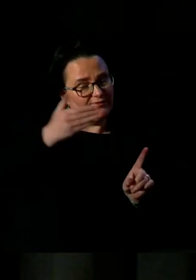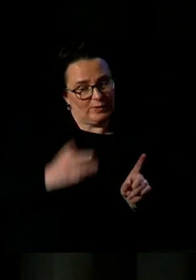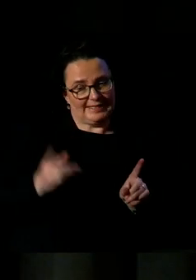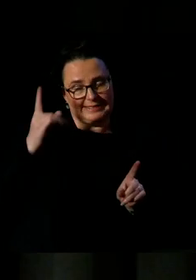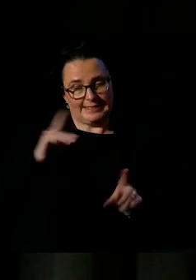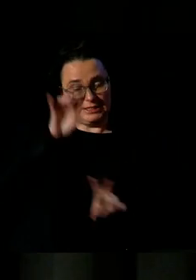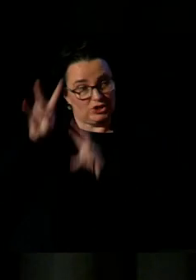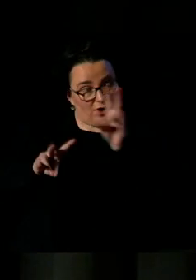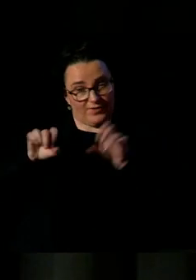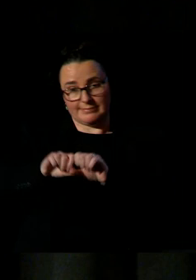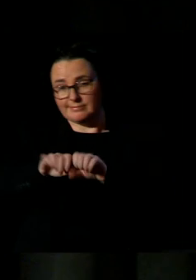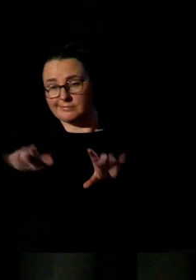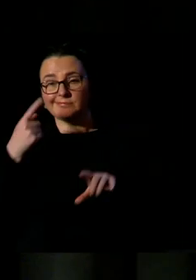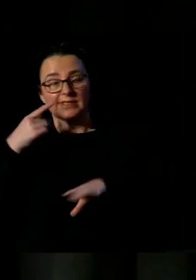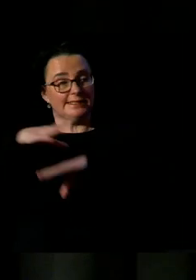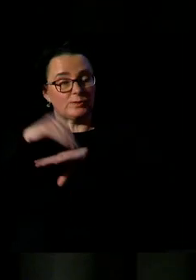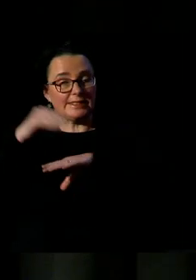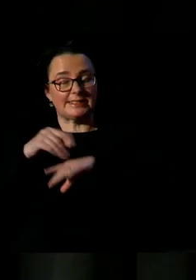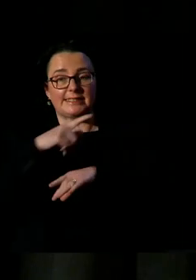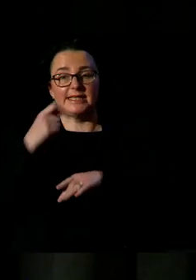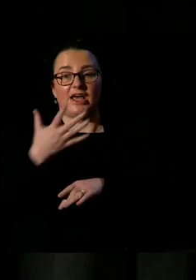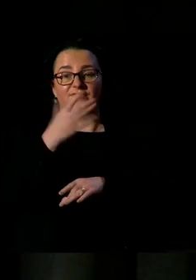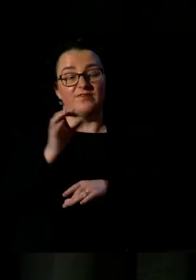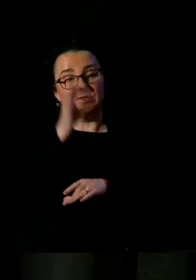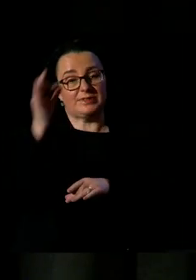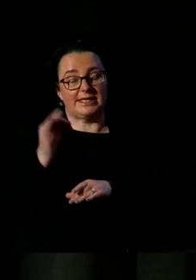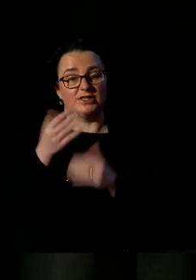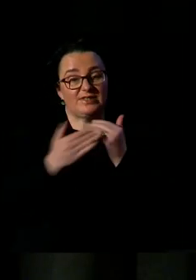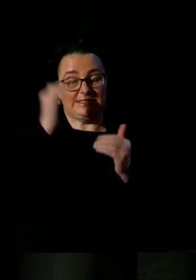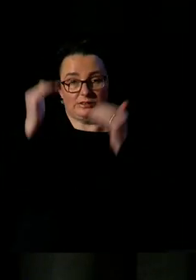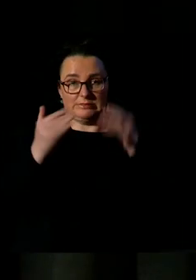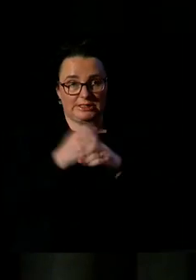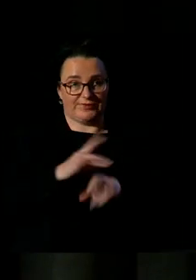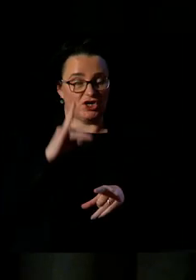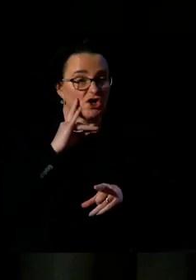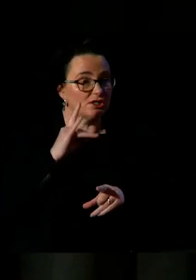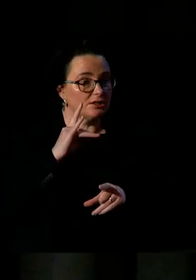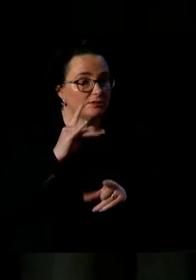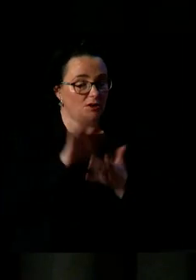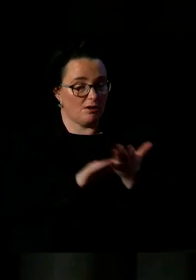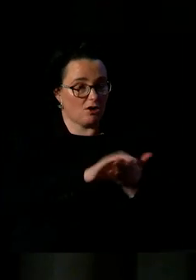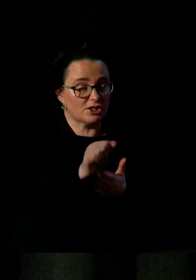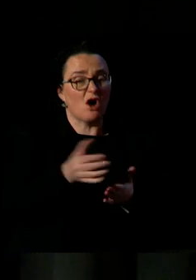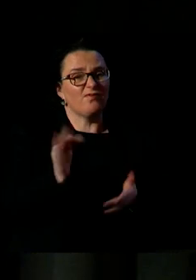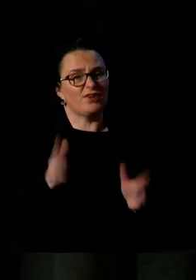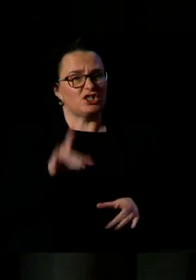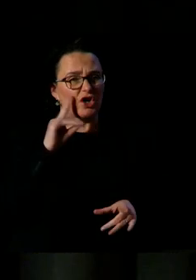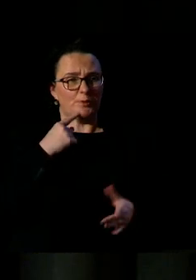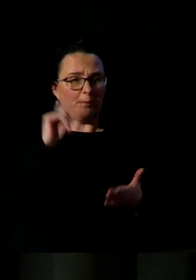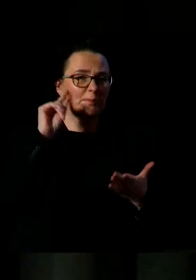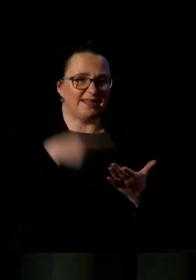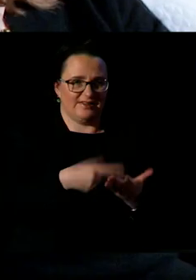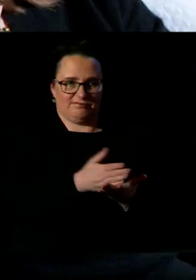more than 50% of teenagers claimed they had not heard of the Holocaust, or if they had, they did not believe